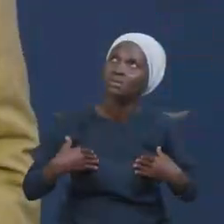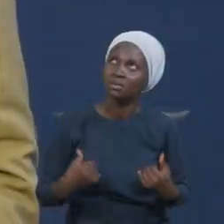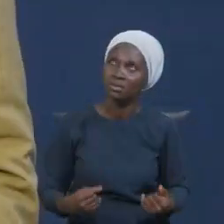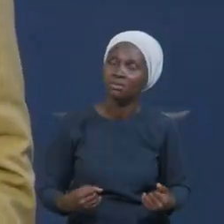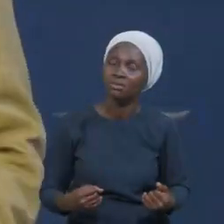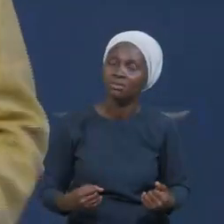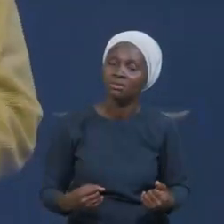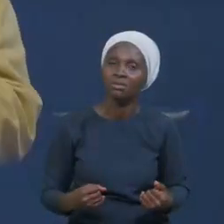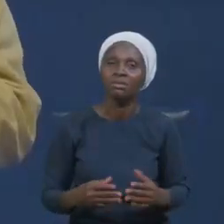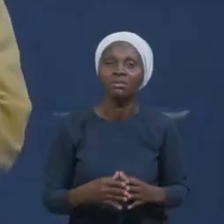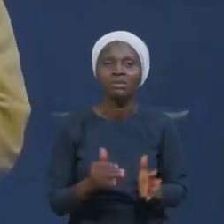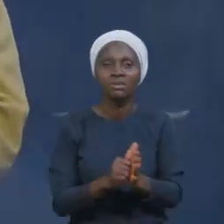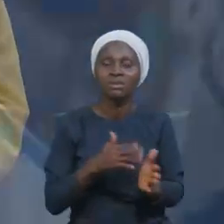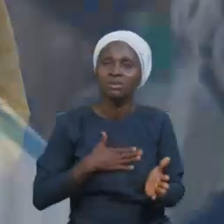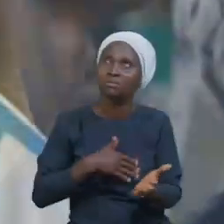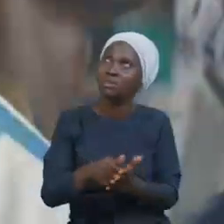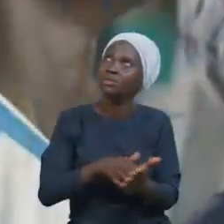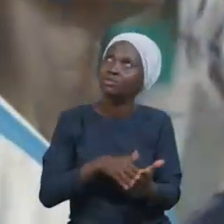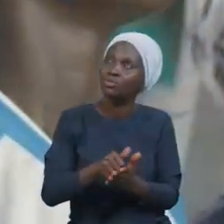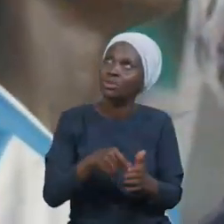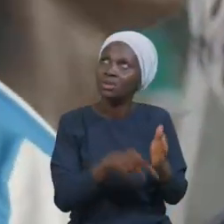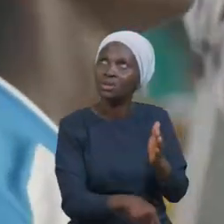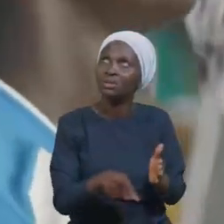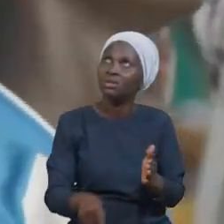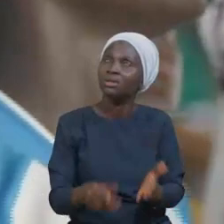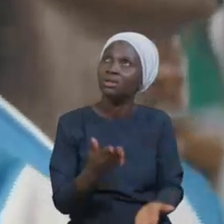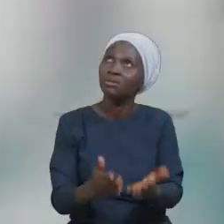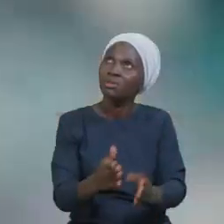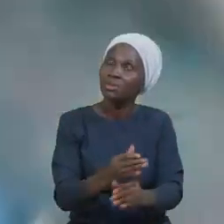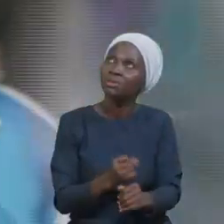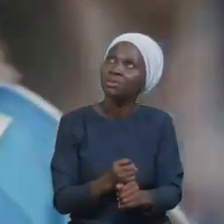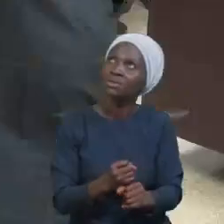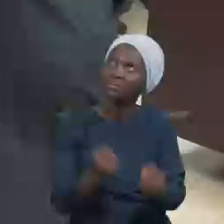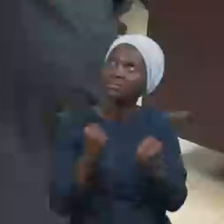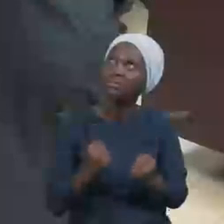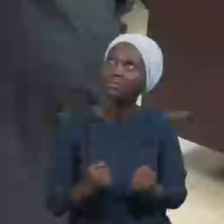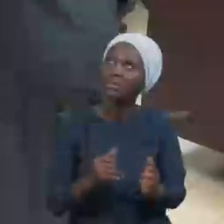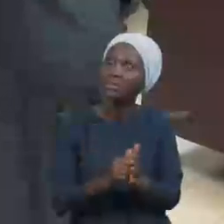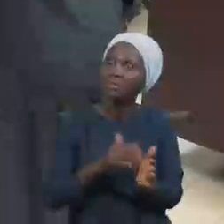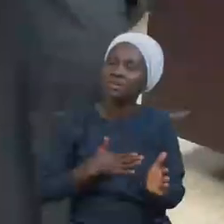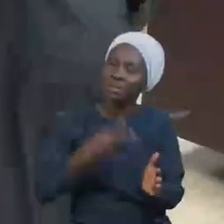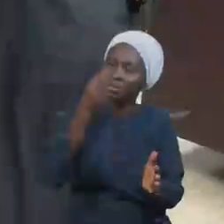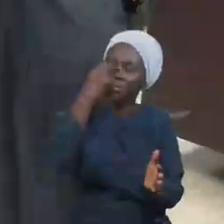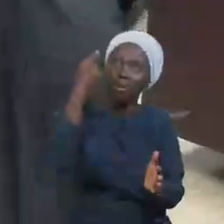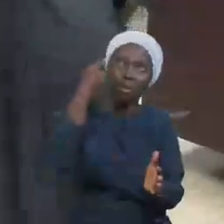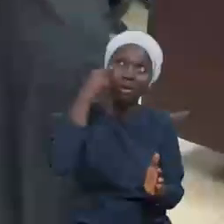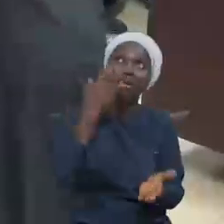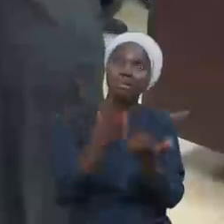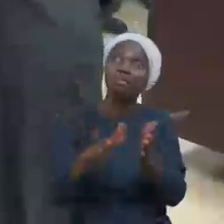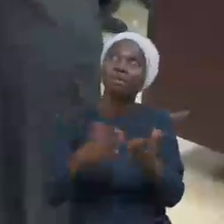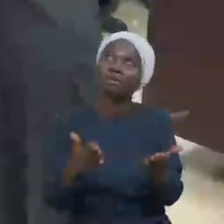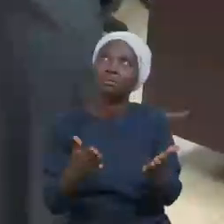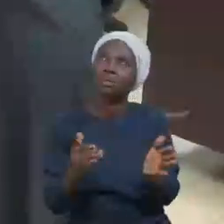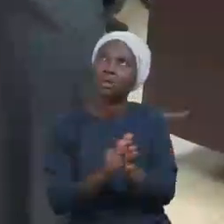that my limp legs may have strength, that my blind eyes might open, that